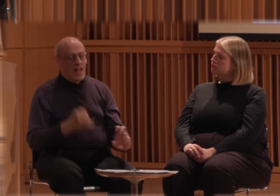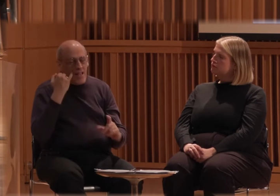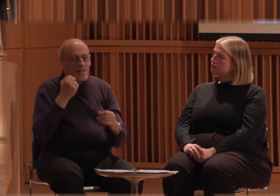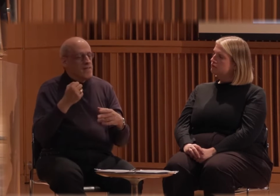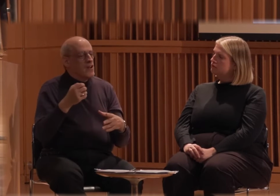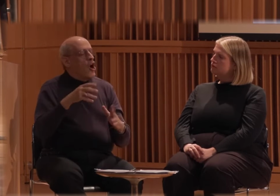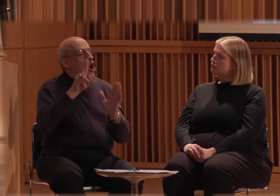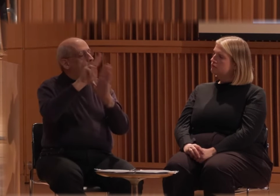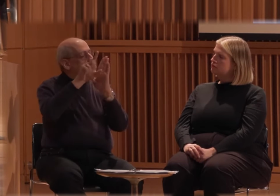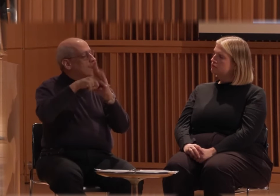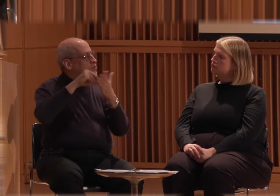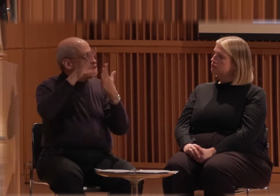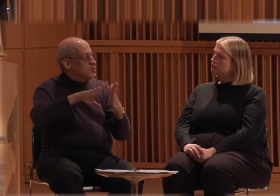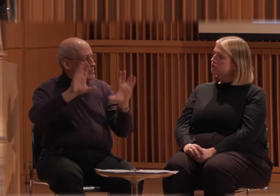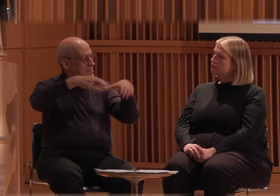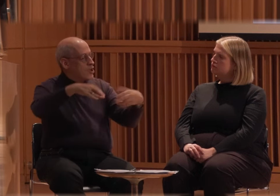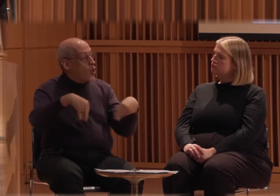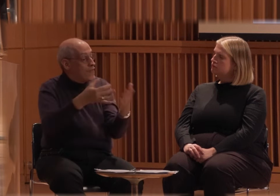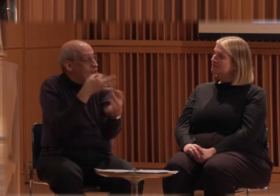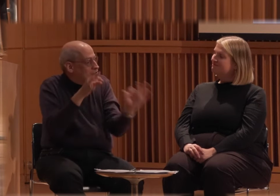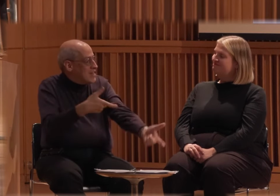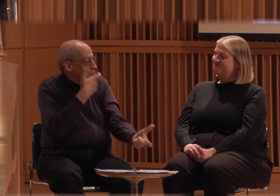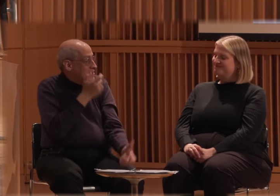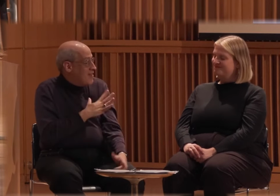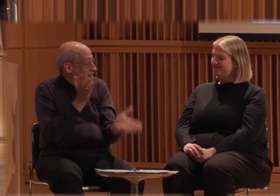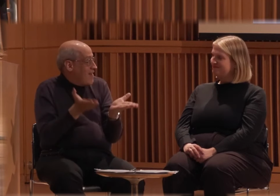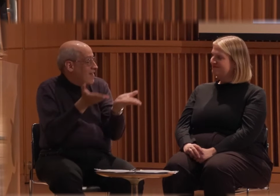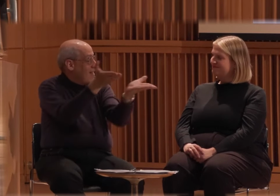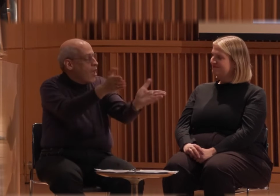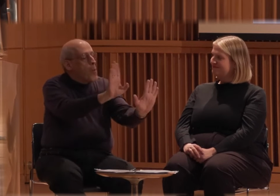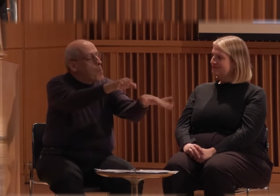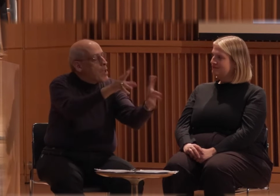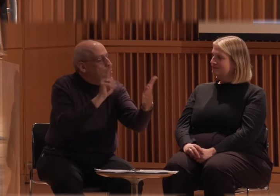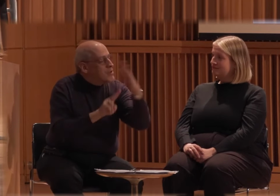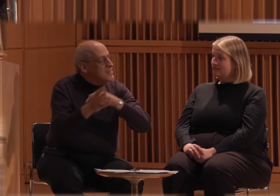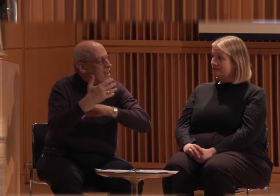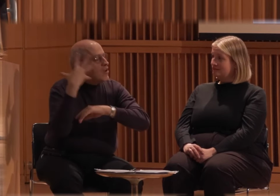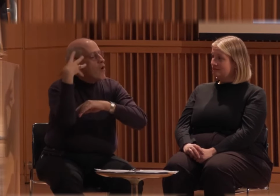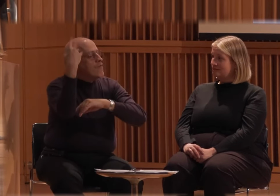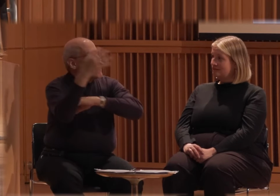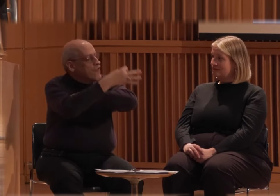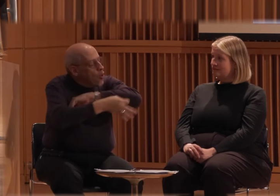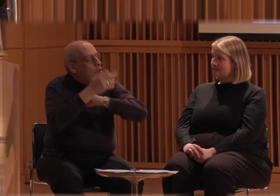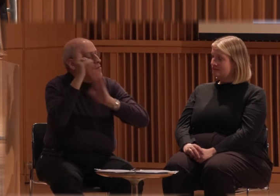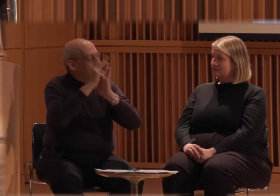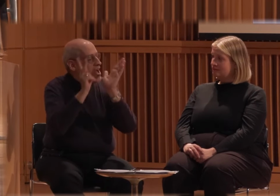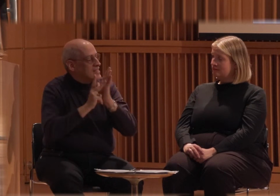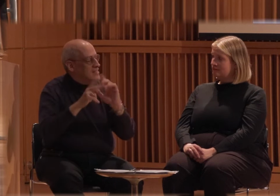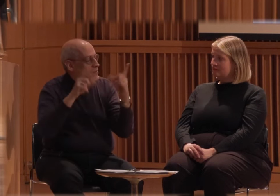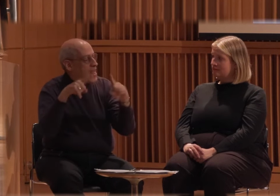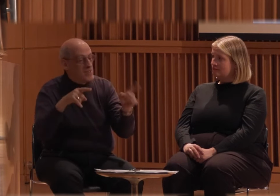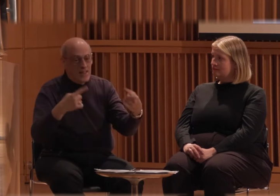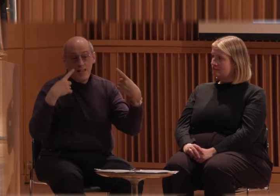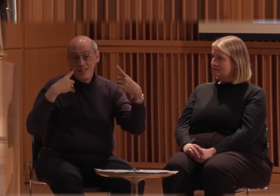of undergraduates and offered them free pizza and asked them to predict foreign policy developments, they did just as